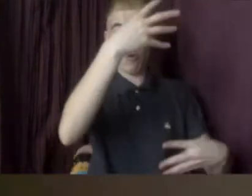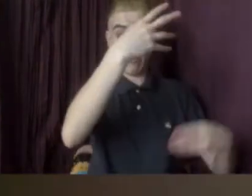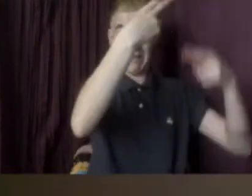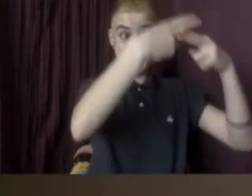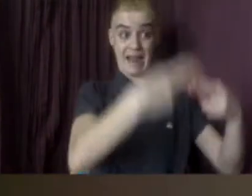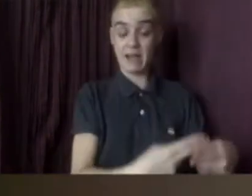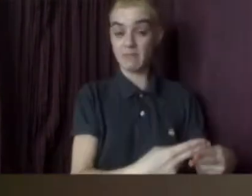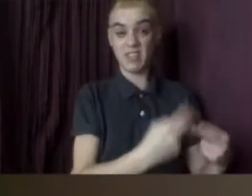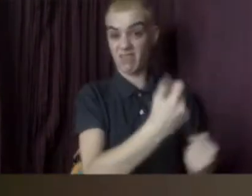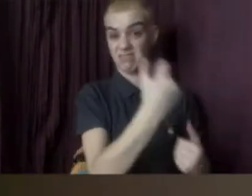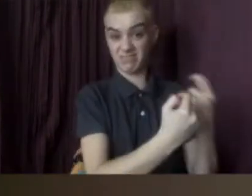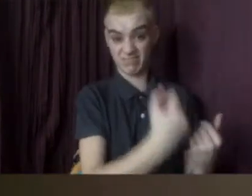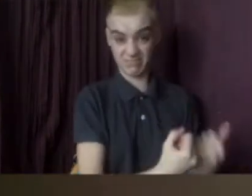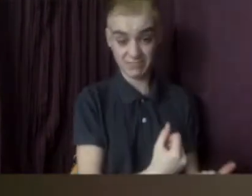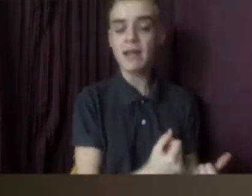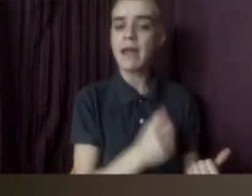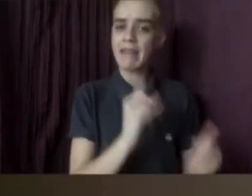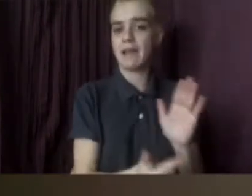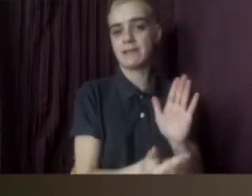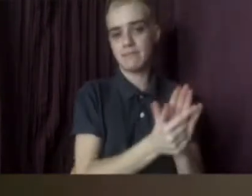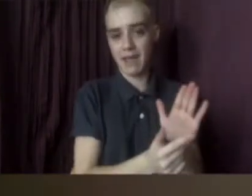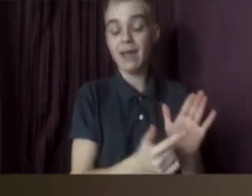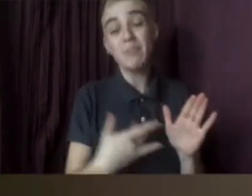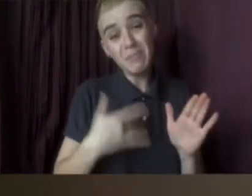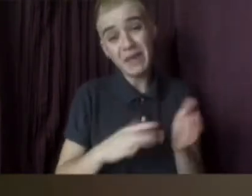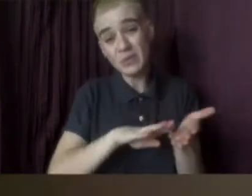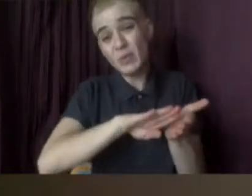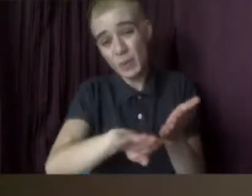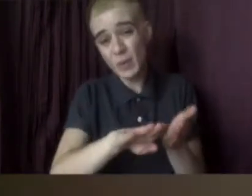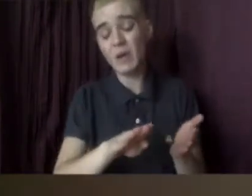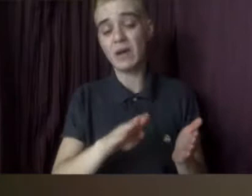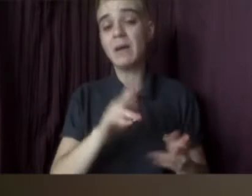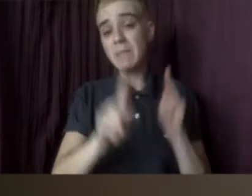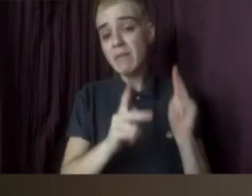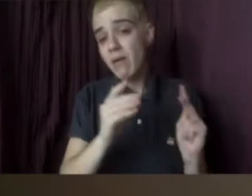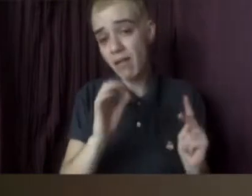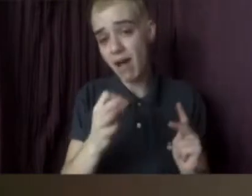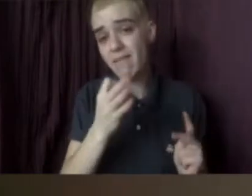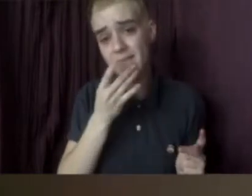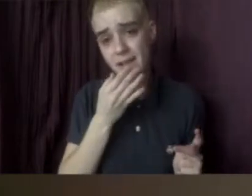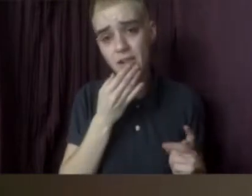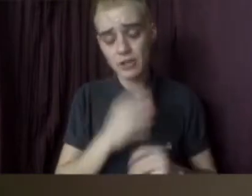that's related to voting in federal elections. It shifts the